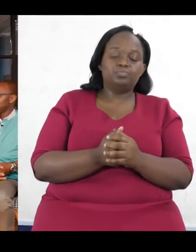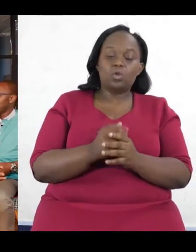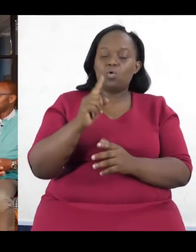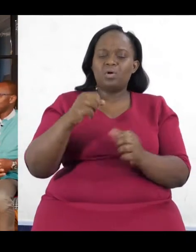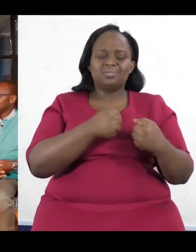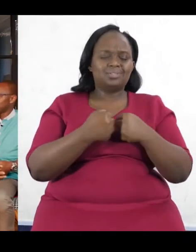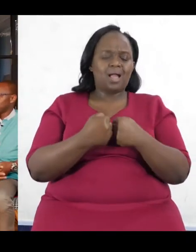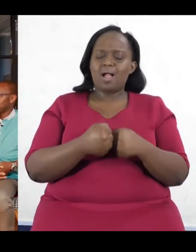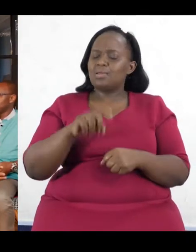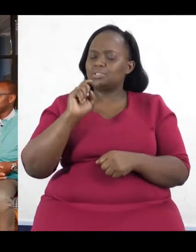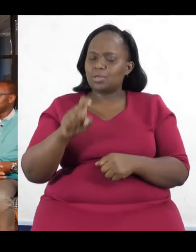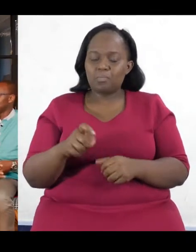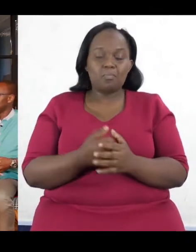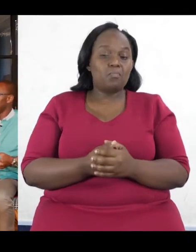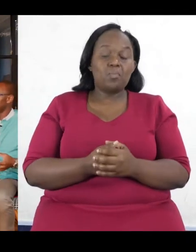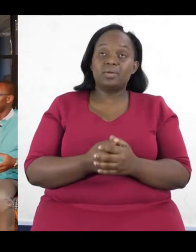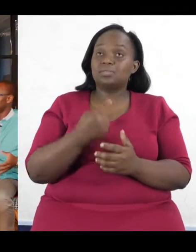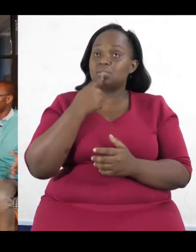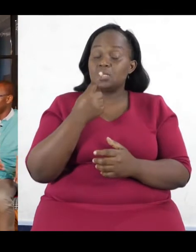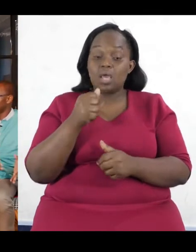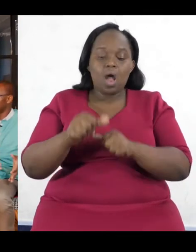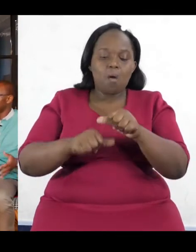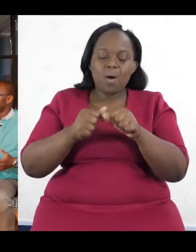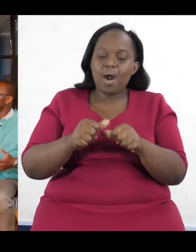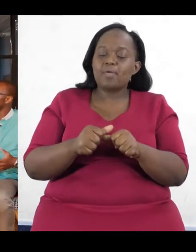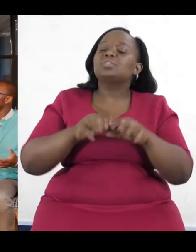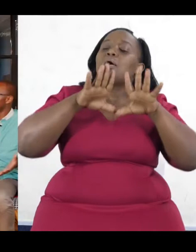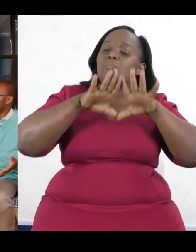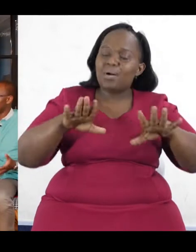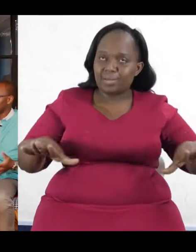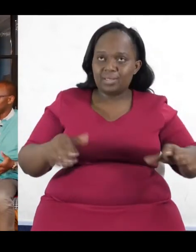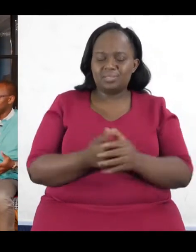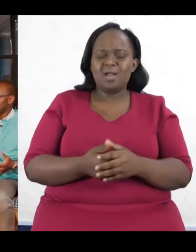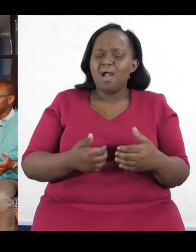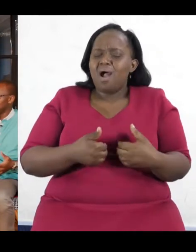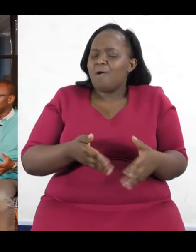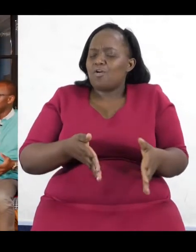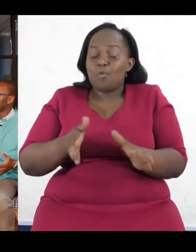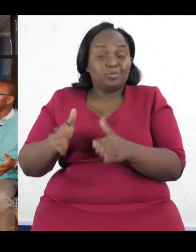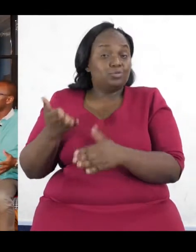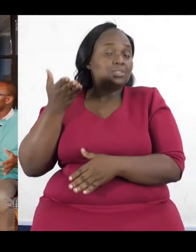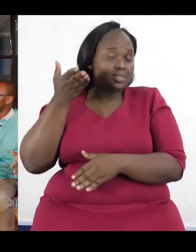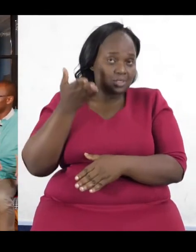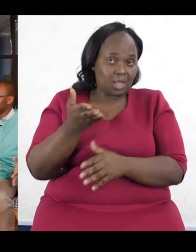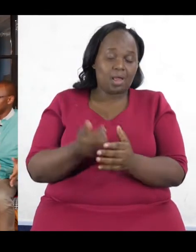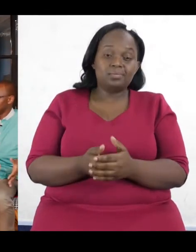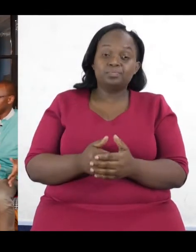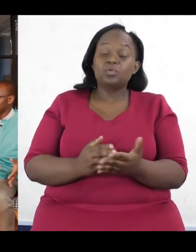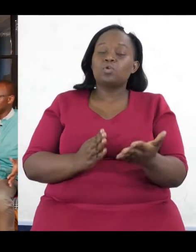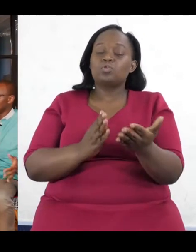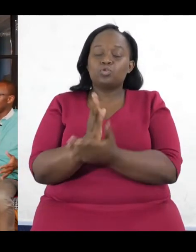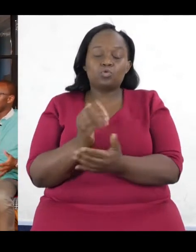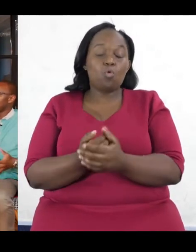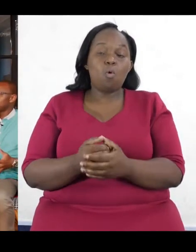challenge we have to appreciate is the aspect of markets. But we still have opportunities. And this is through market